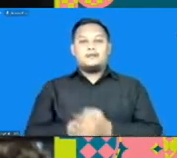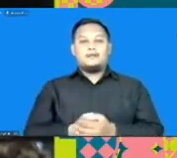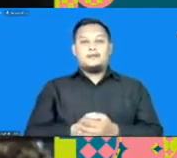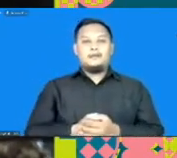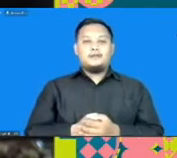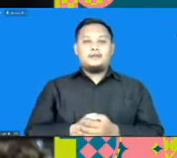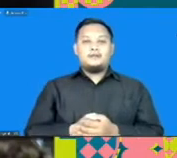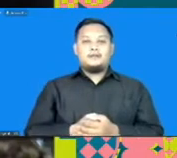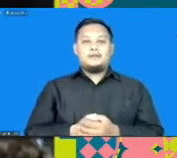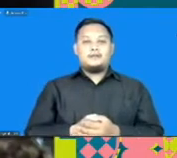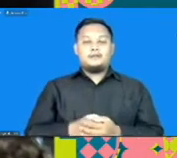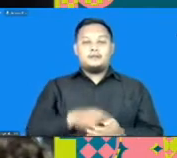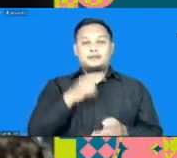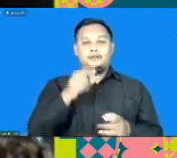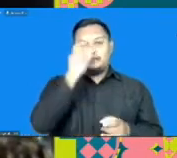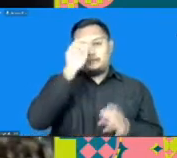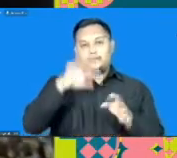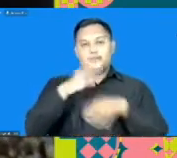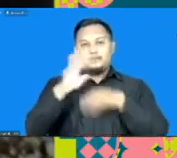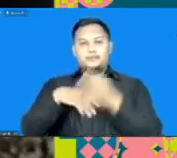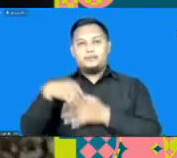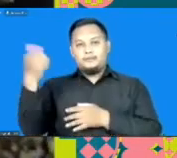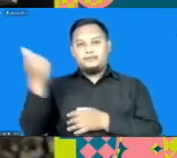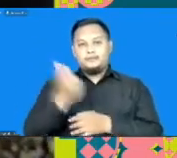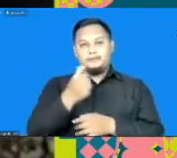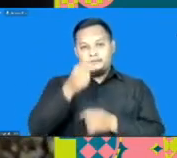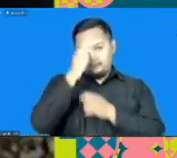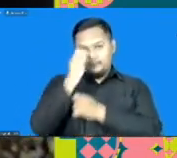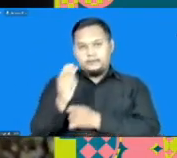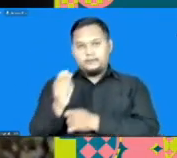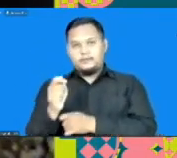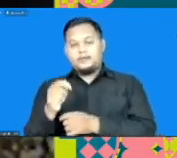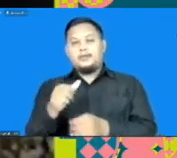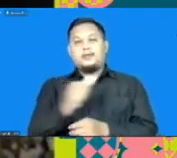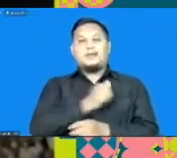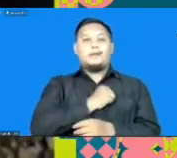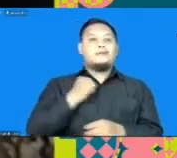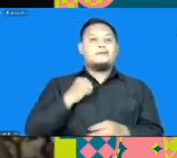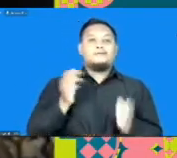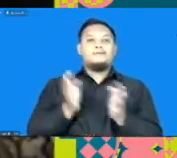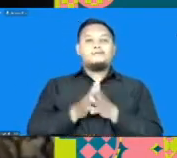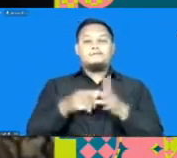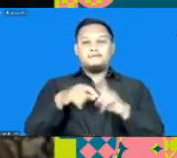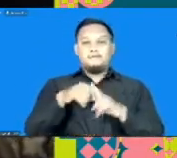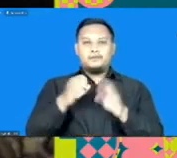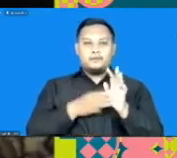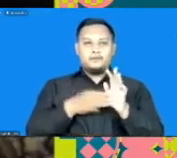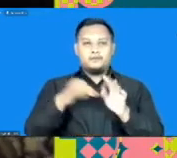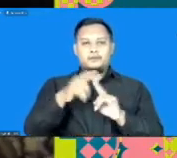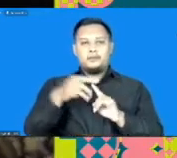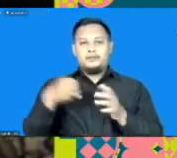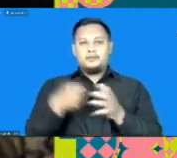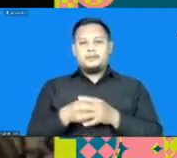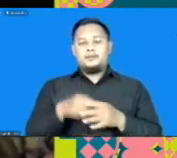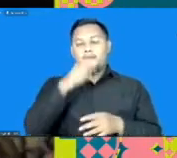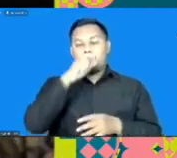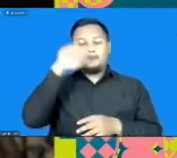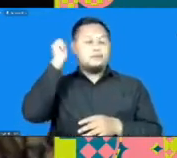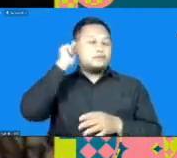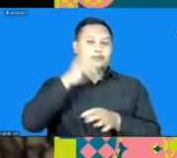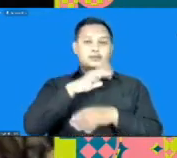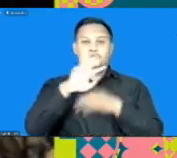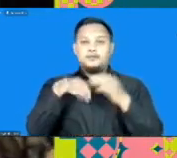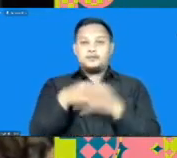distinguished members and committee of the V20, ladies and gentlemen, the next keynote remarks will be delivered by the